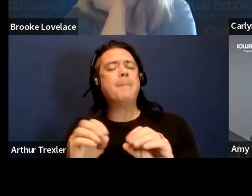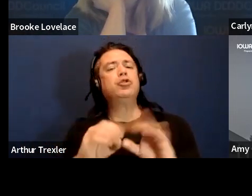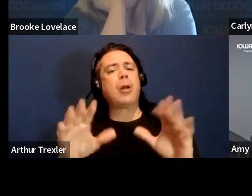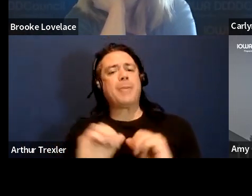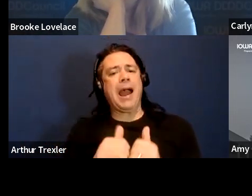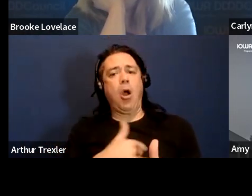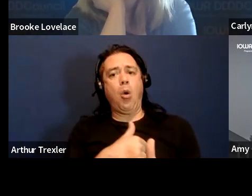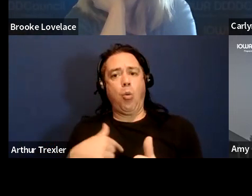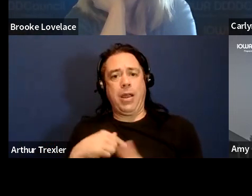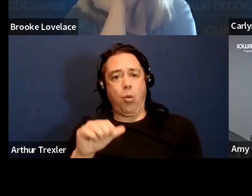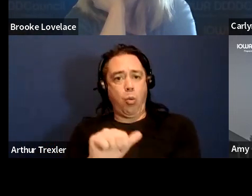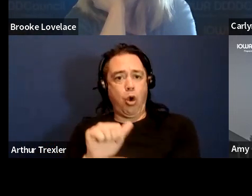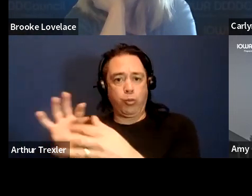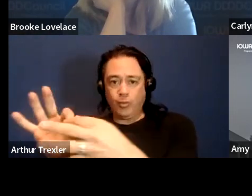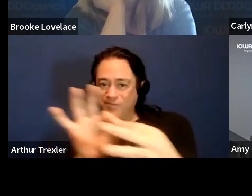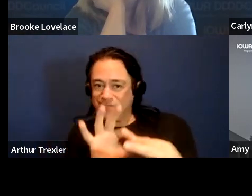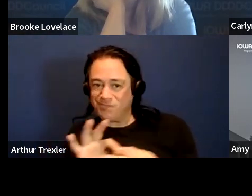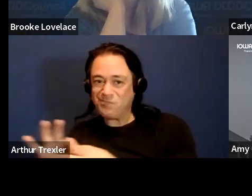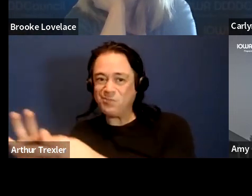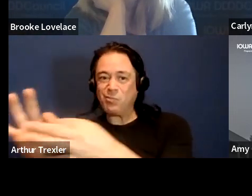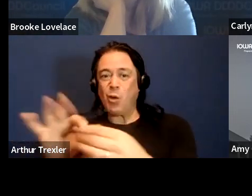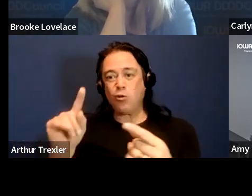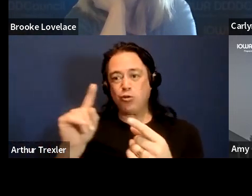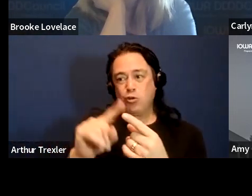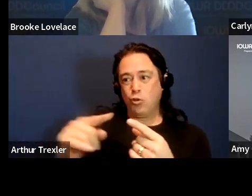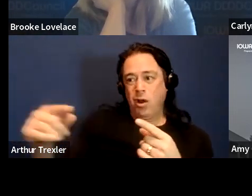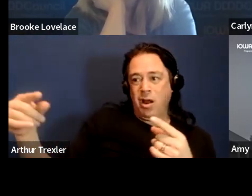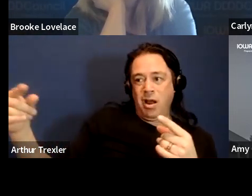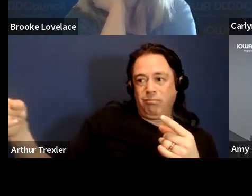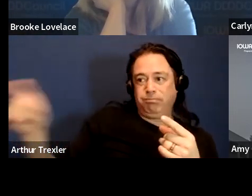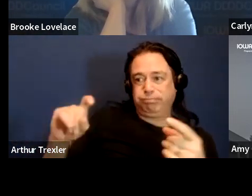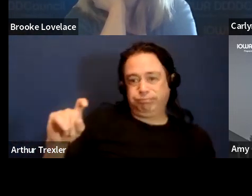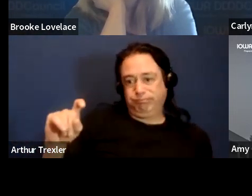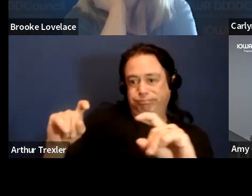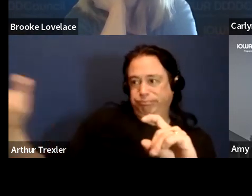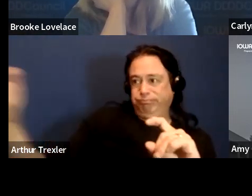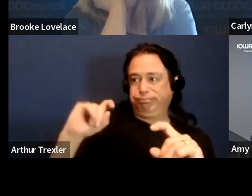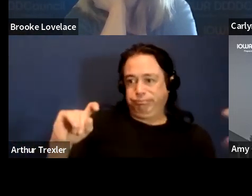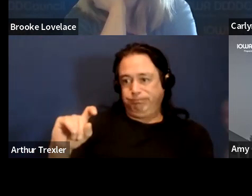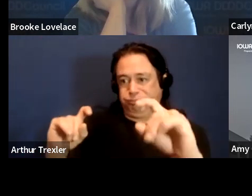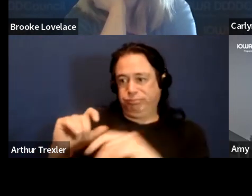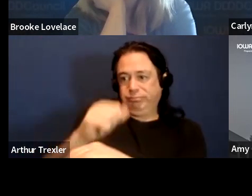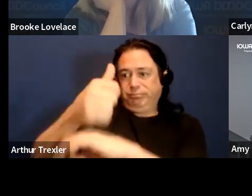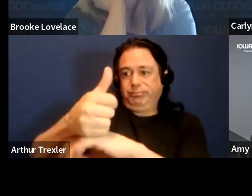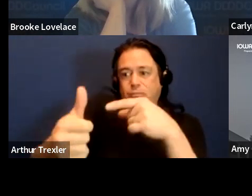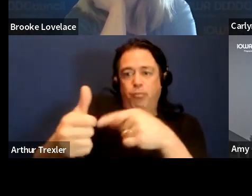co-create solutions. I really love this slide and this graphic